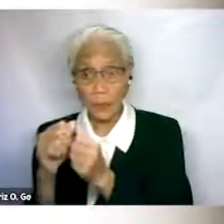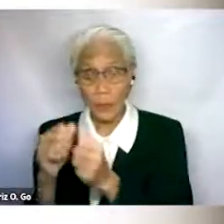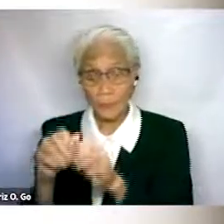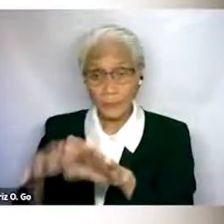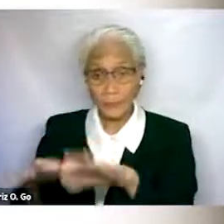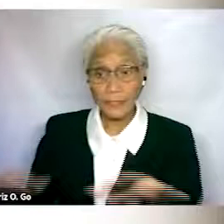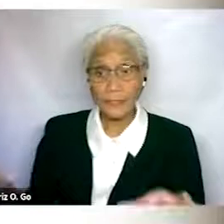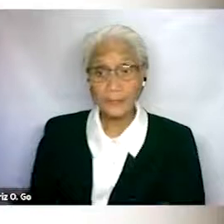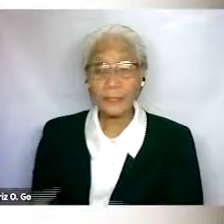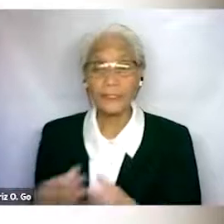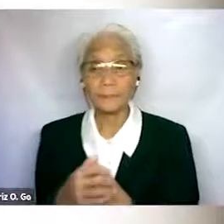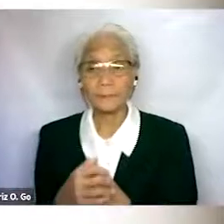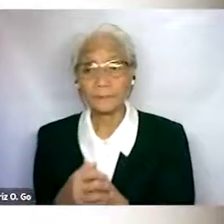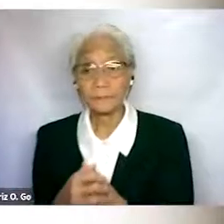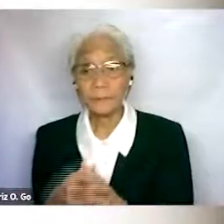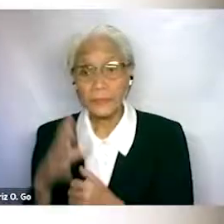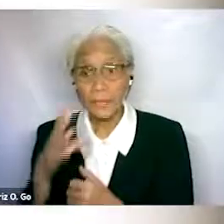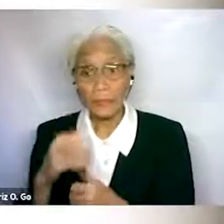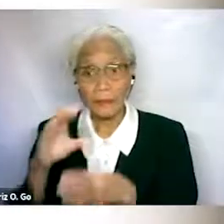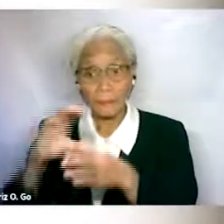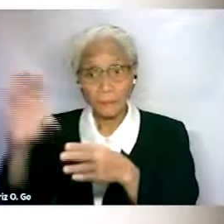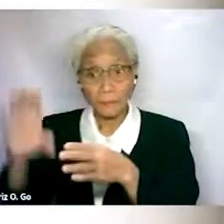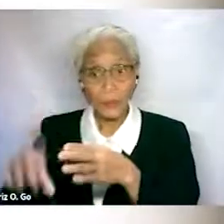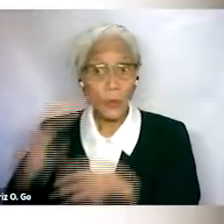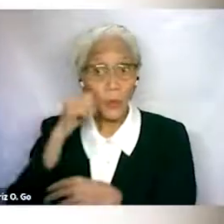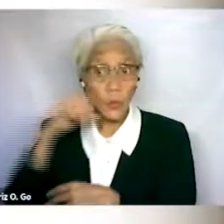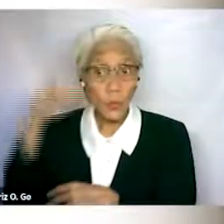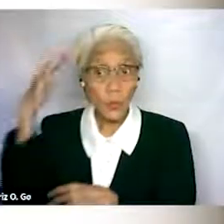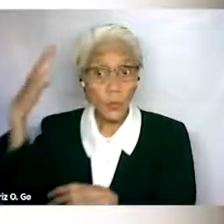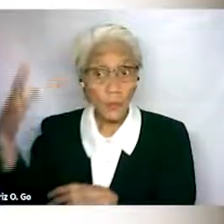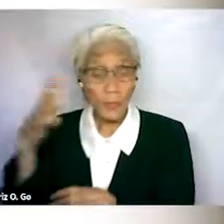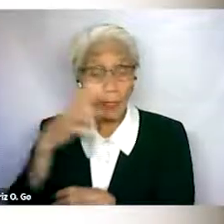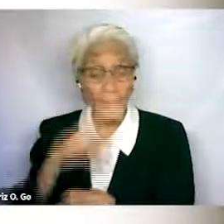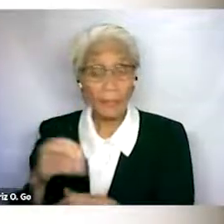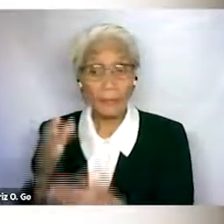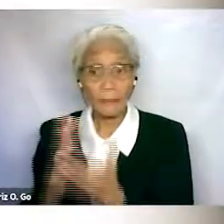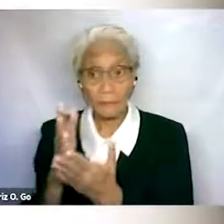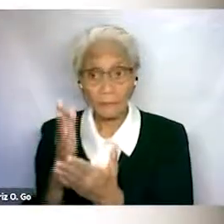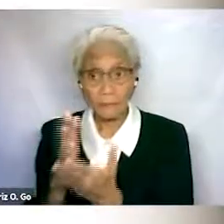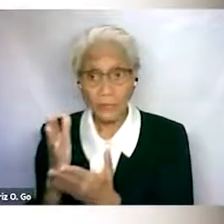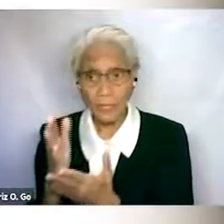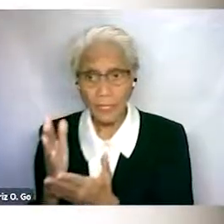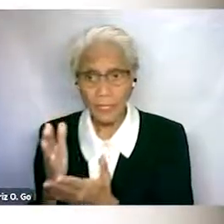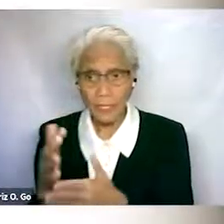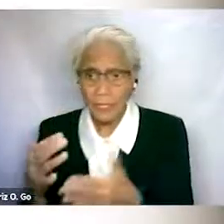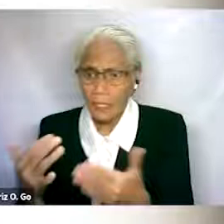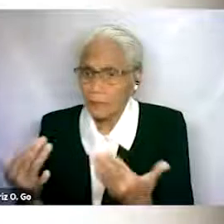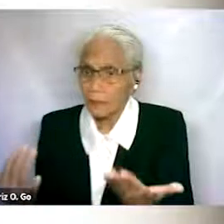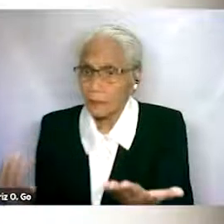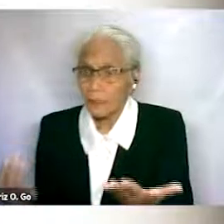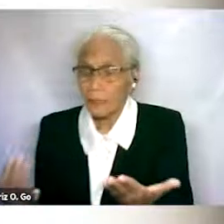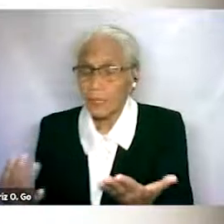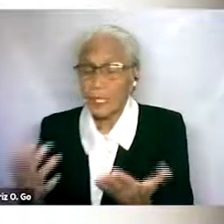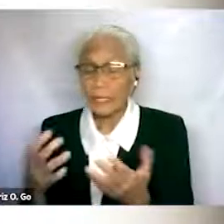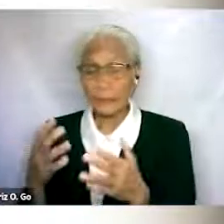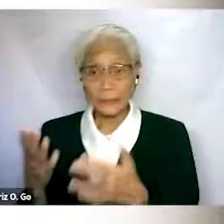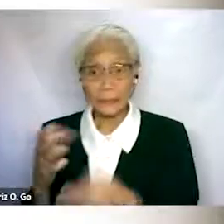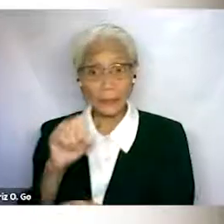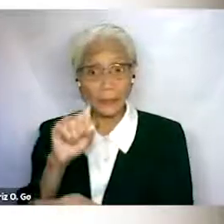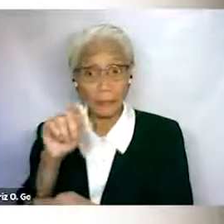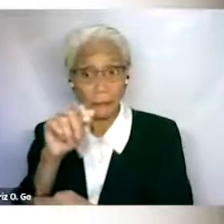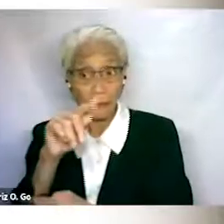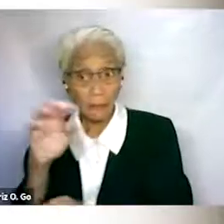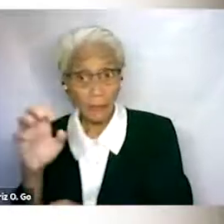communities who are most vulnerable. And in this, the general recommendations of the CEDAW committee would show that it's important to pay attention